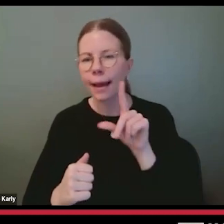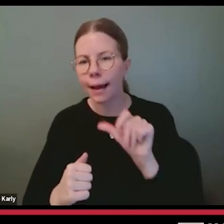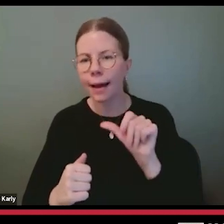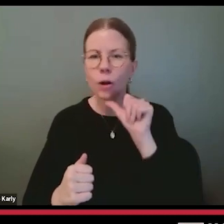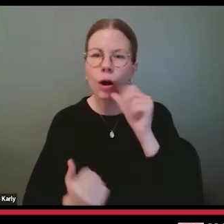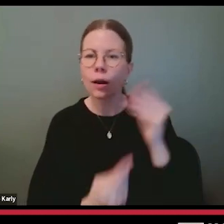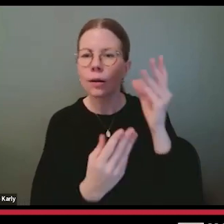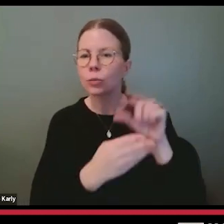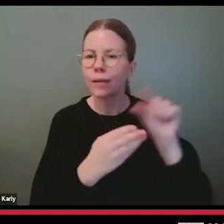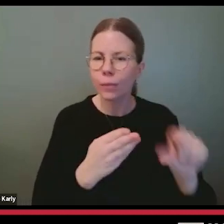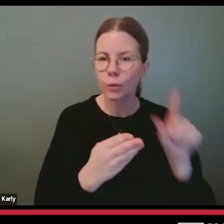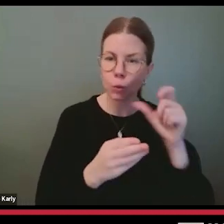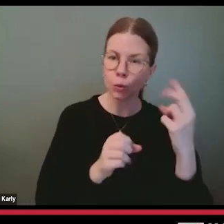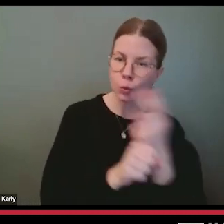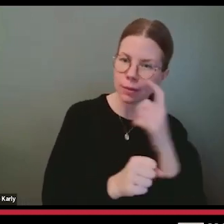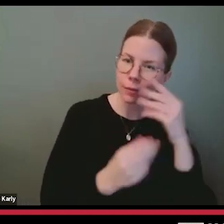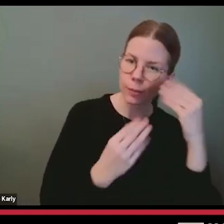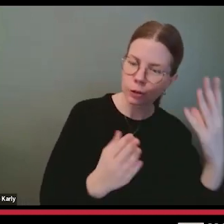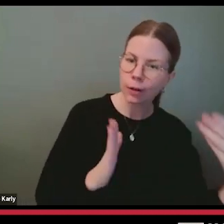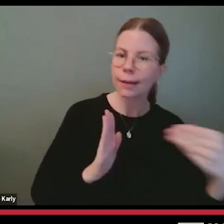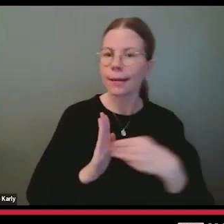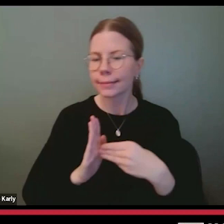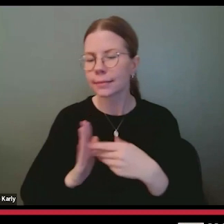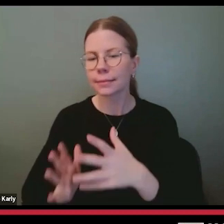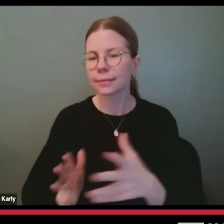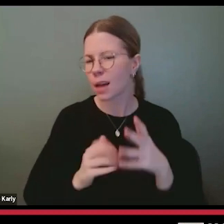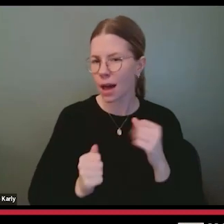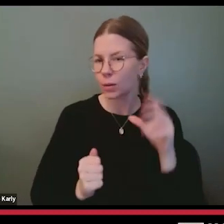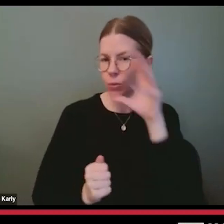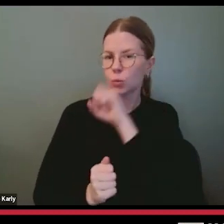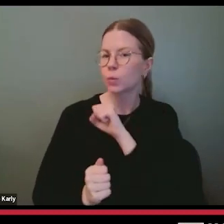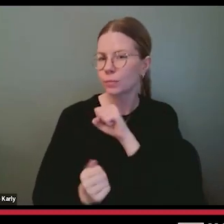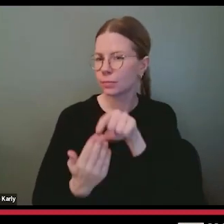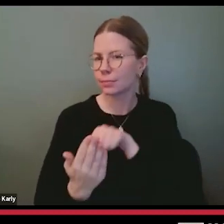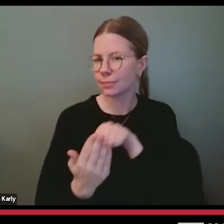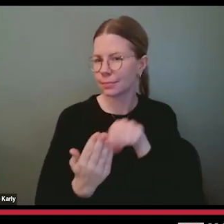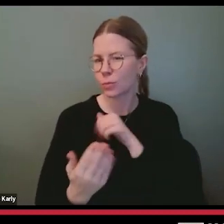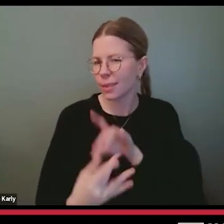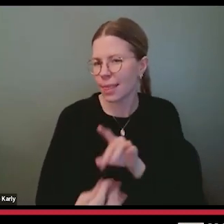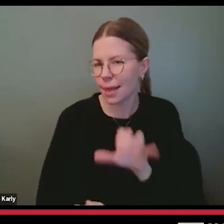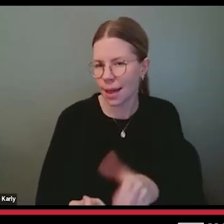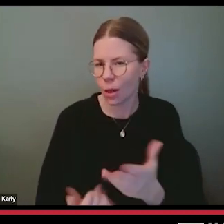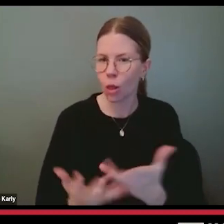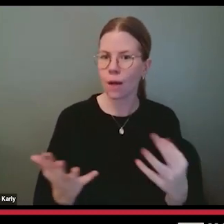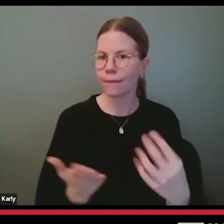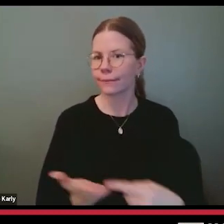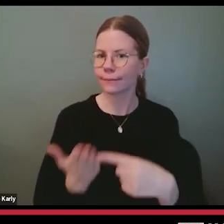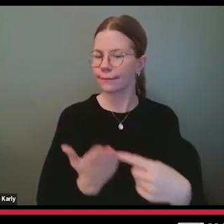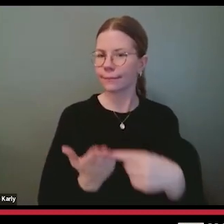you, and considerations like that are very prevalent in many